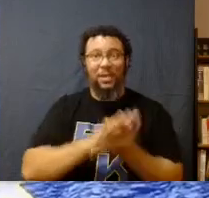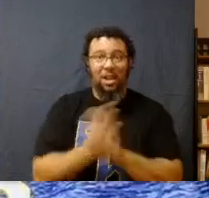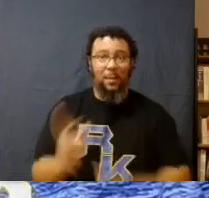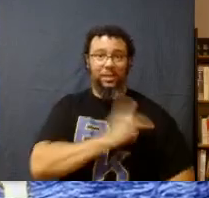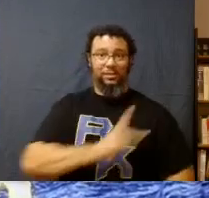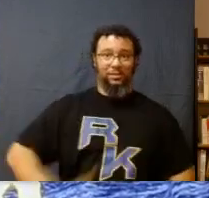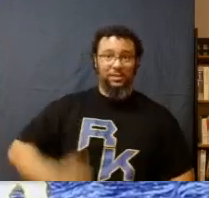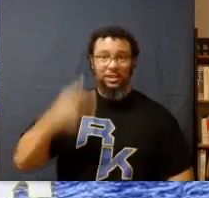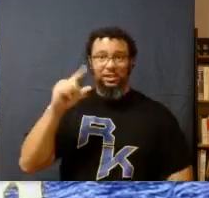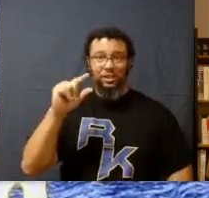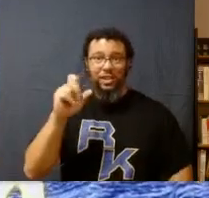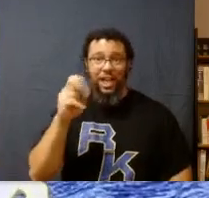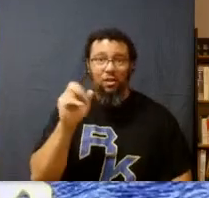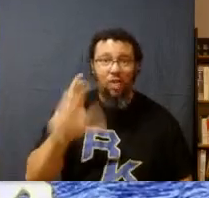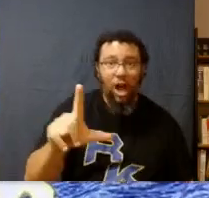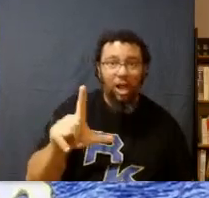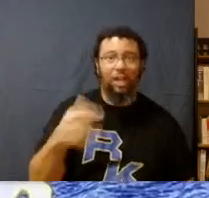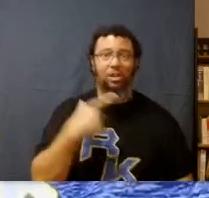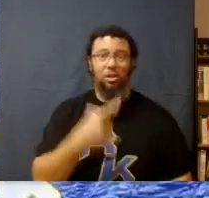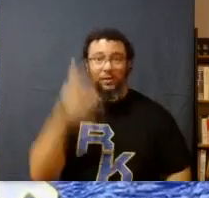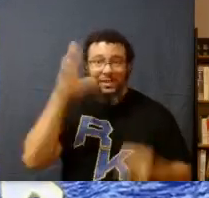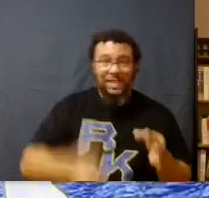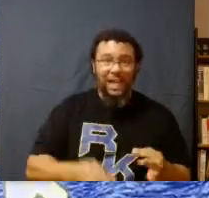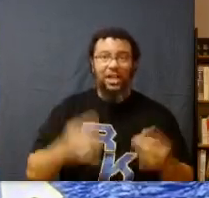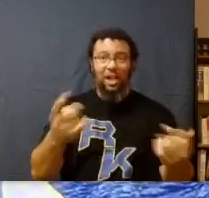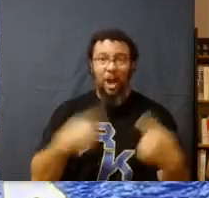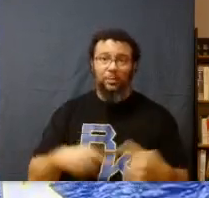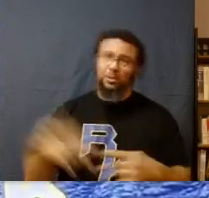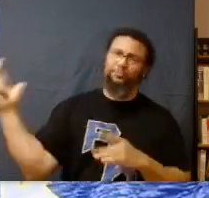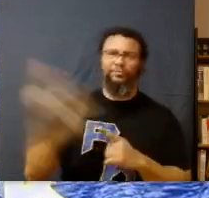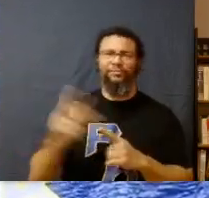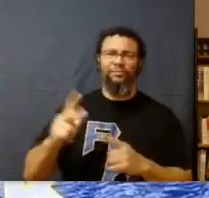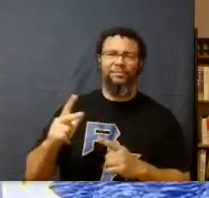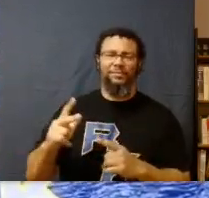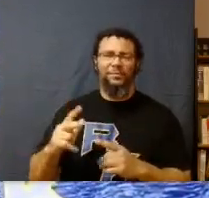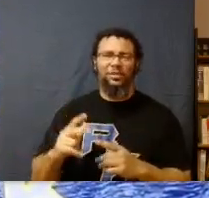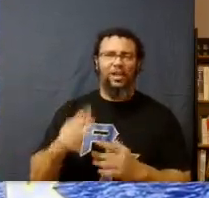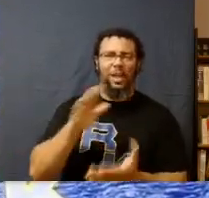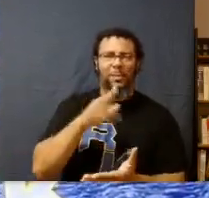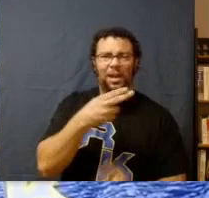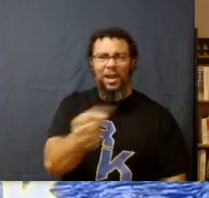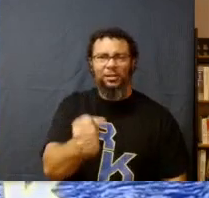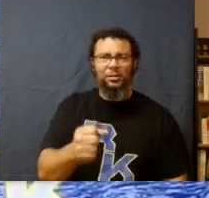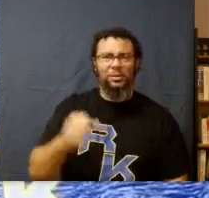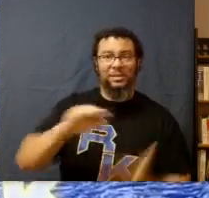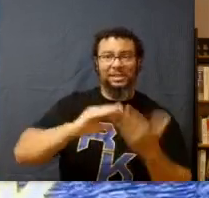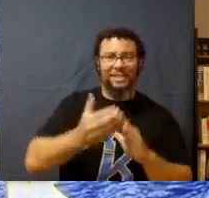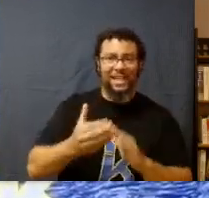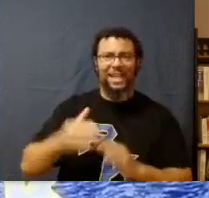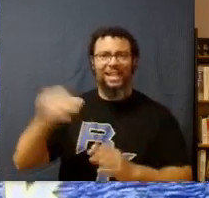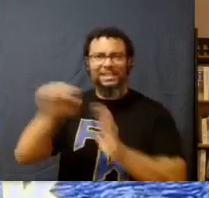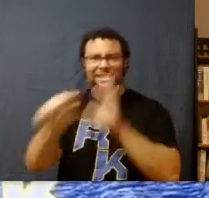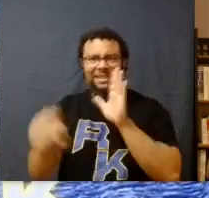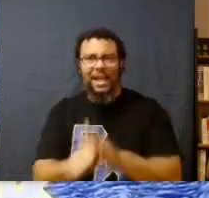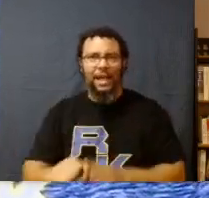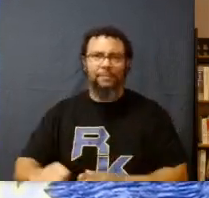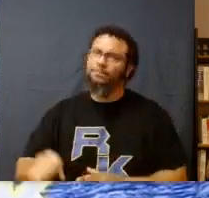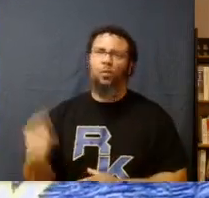the best high schools in the city, one of the best high schools in the state. Becoming a general is a special thing, and we congratulate you for